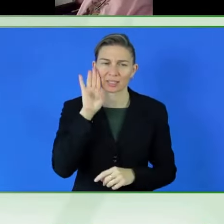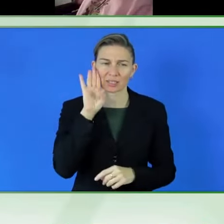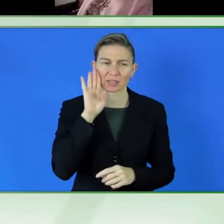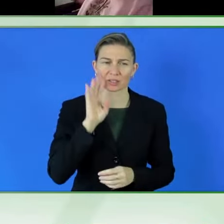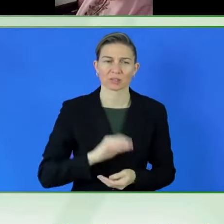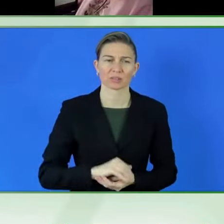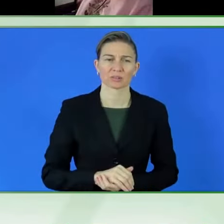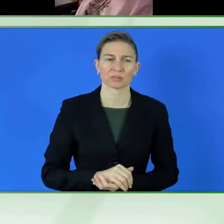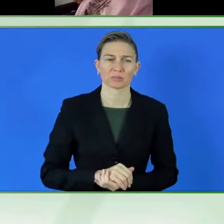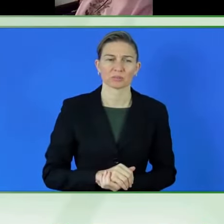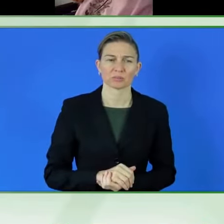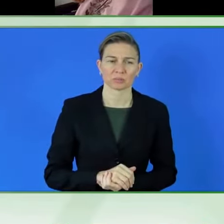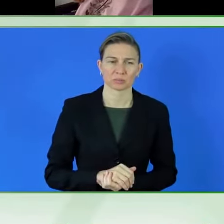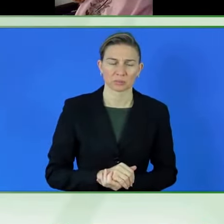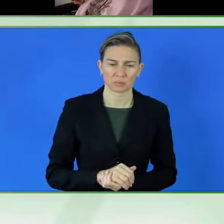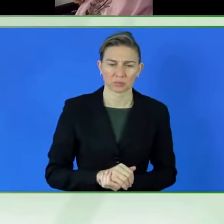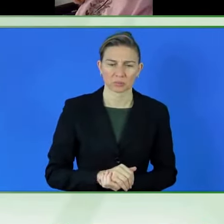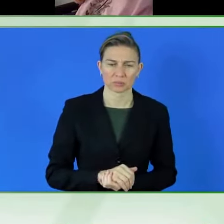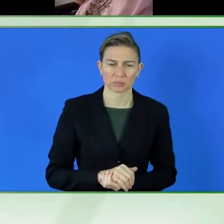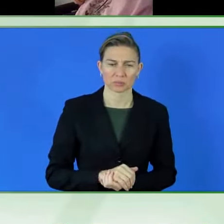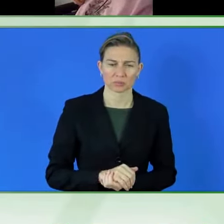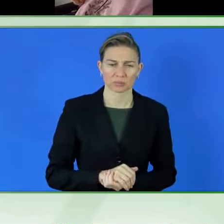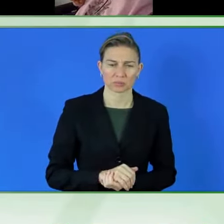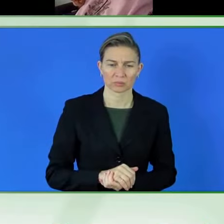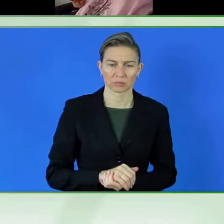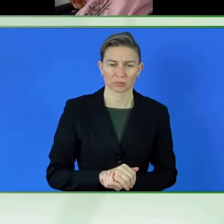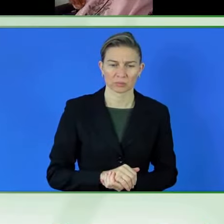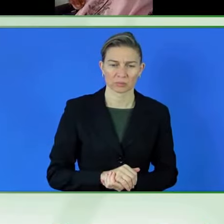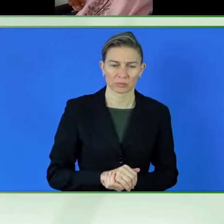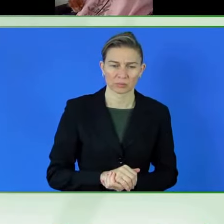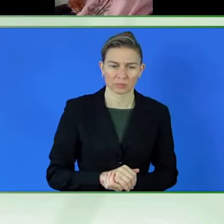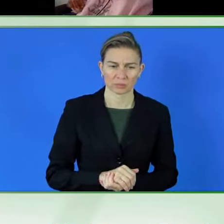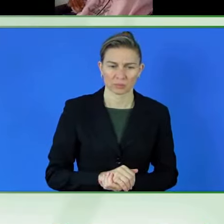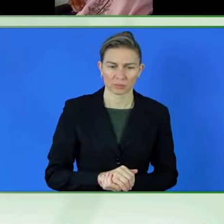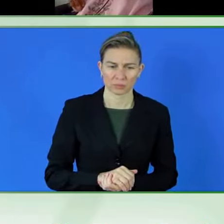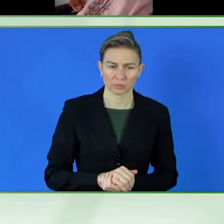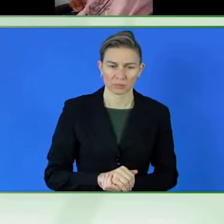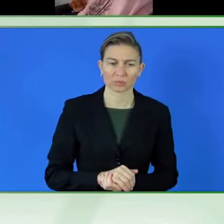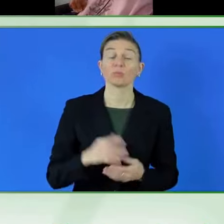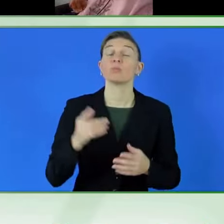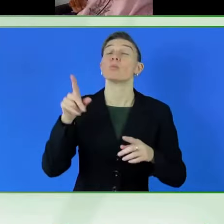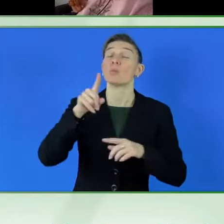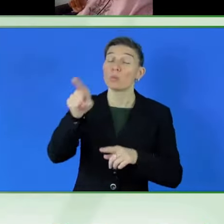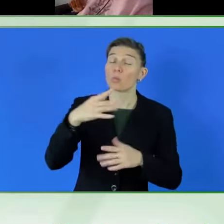are into building IT solutions